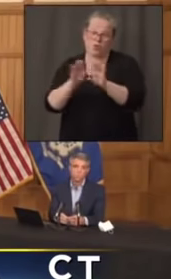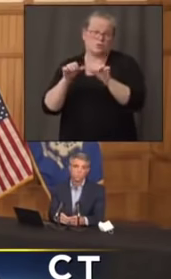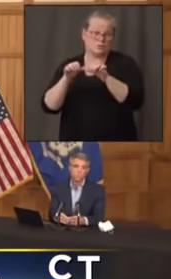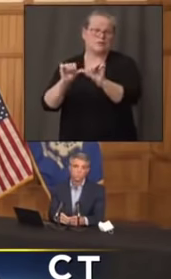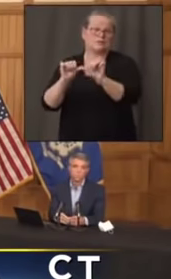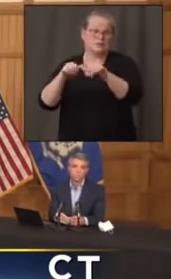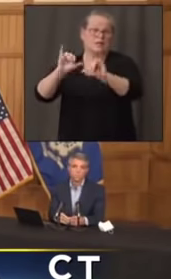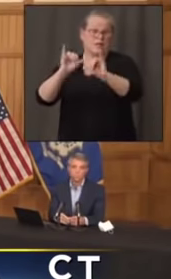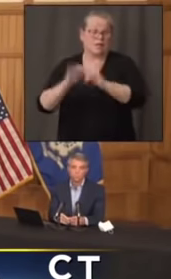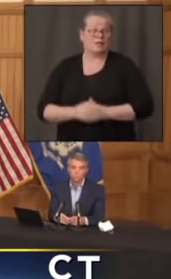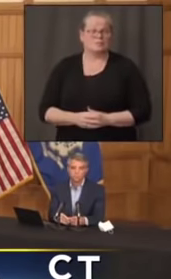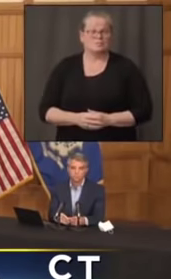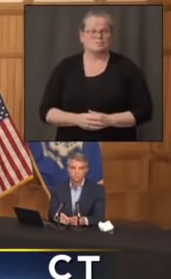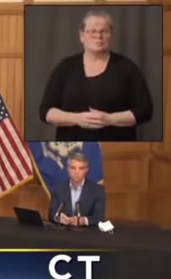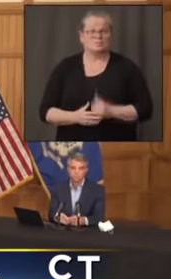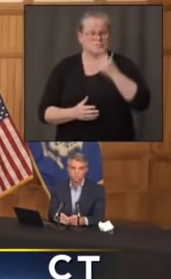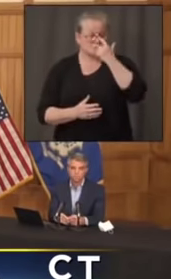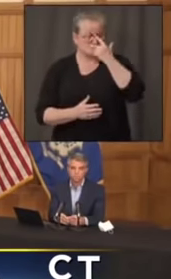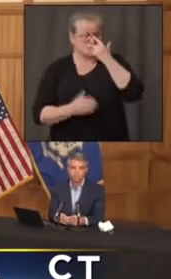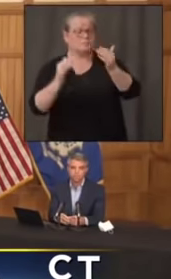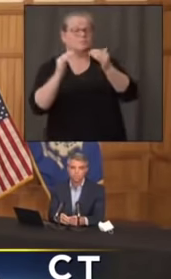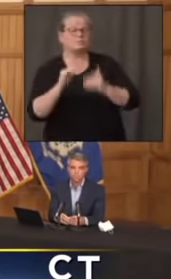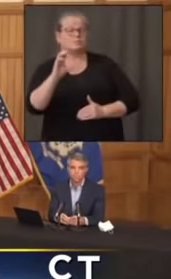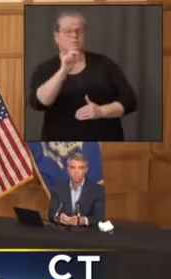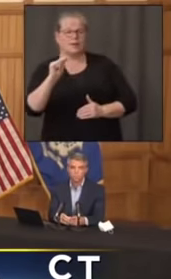The Connecticut Mirror.